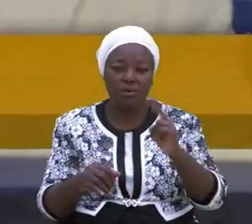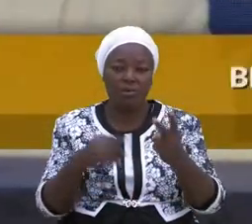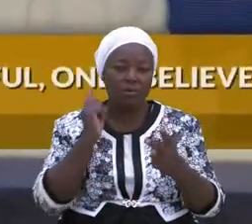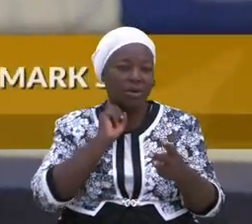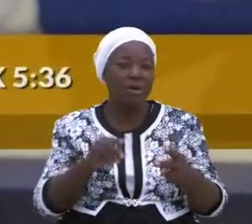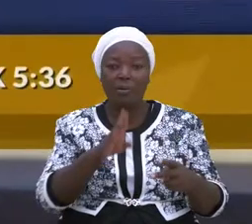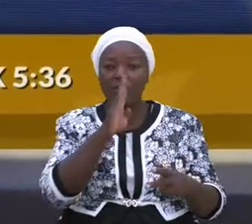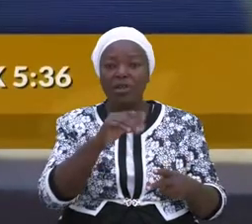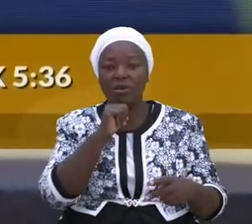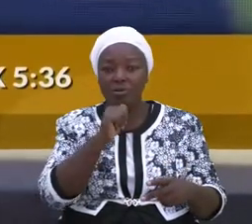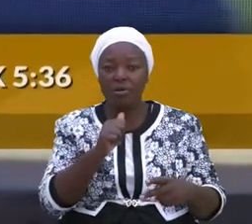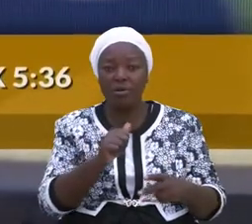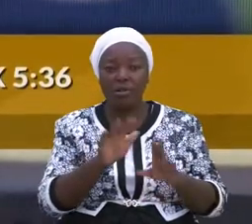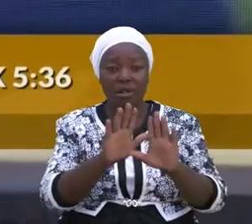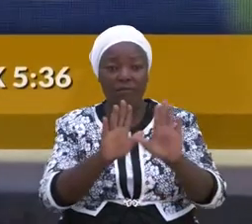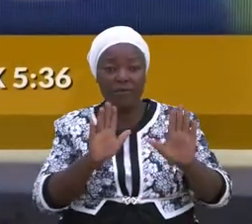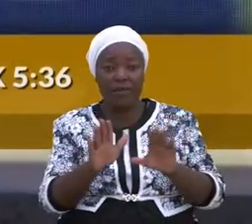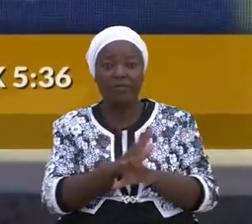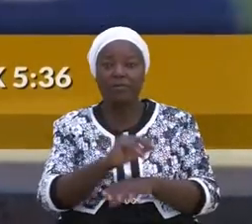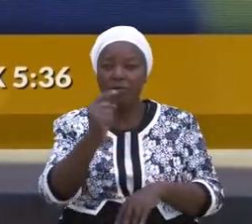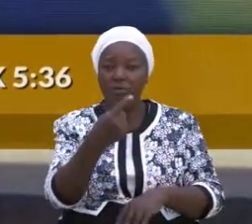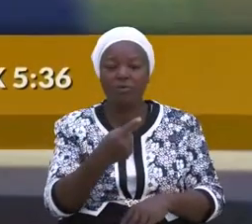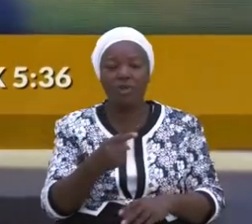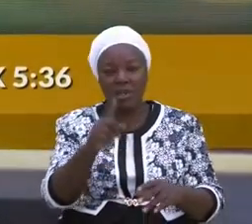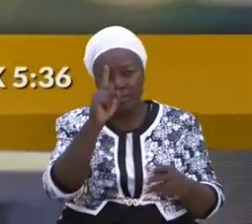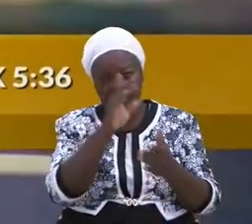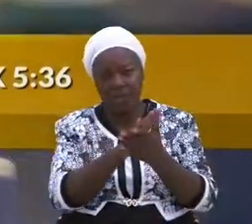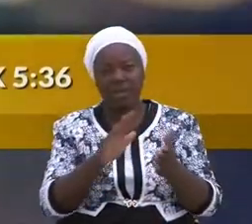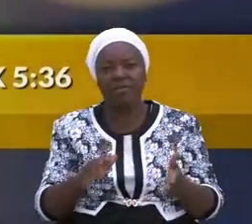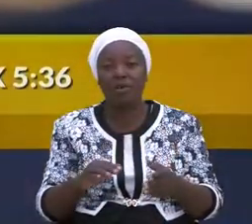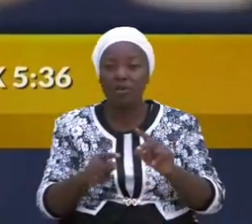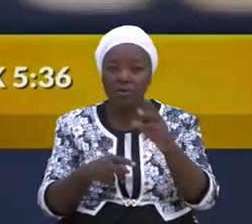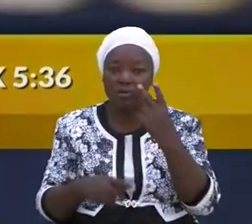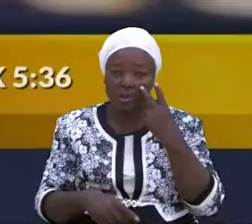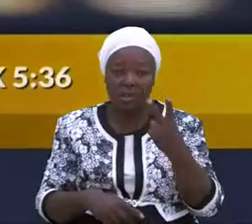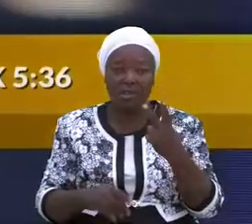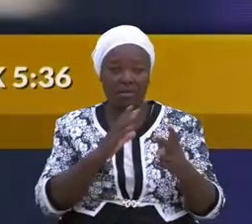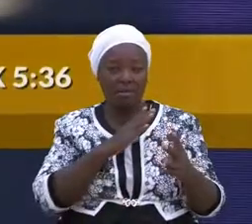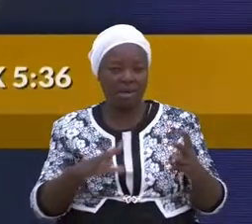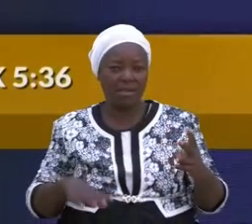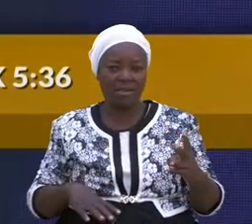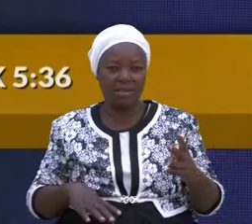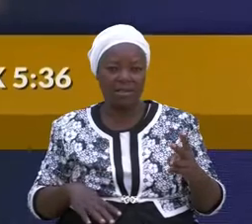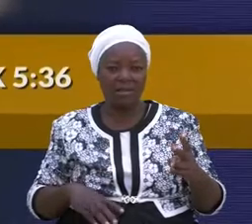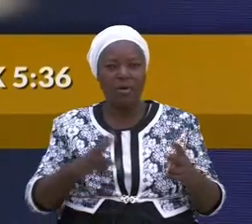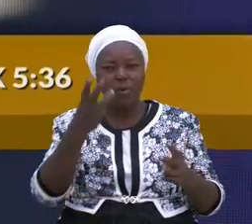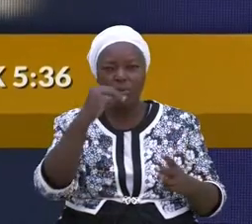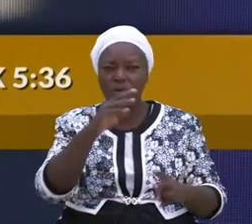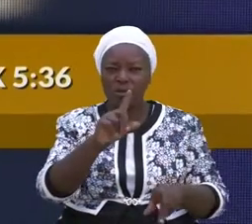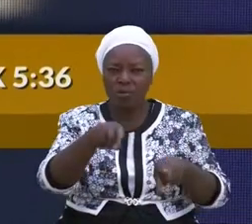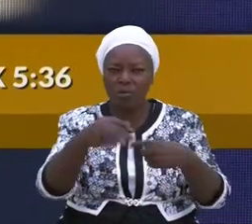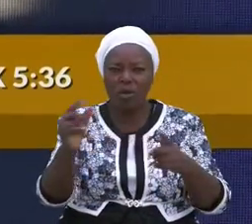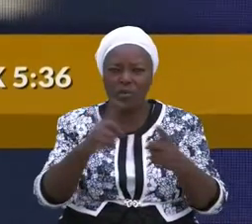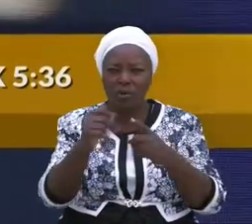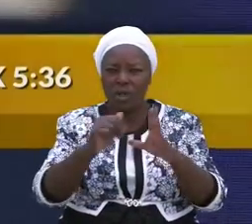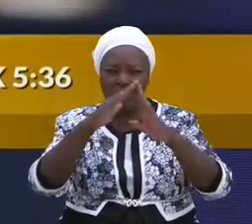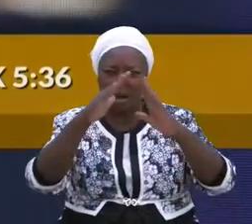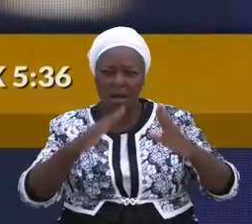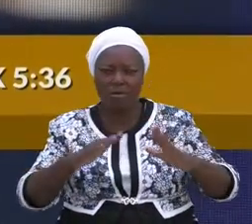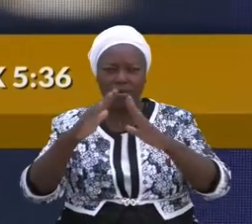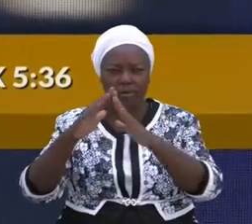only believe. You see, Christ was going to the house